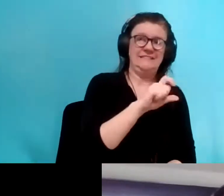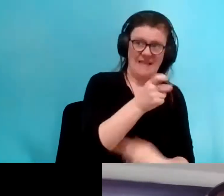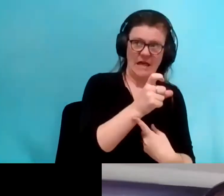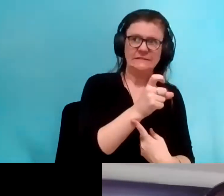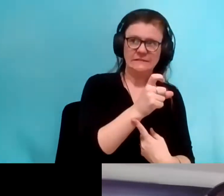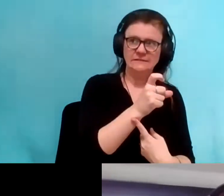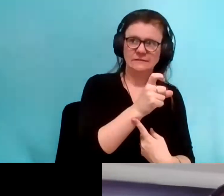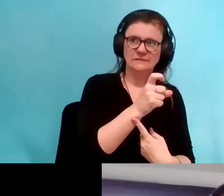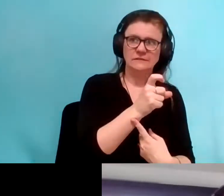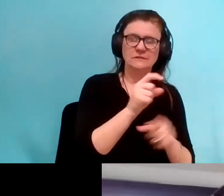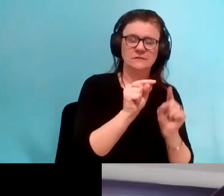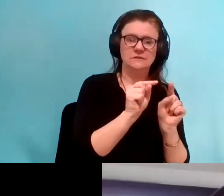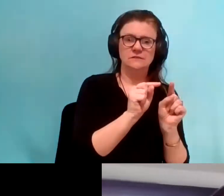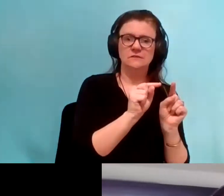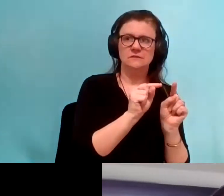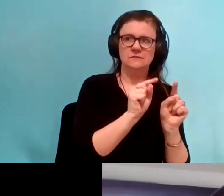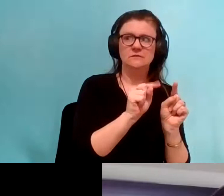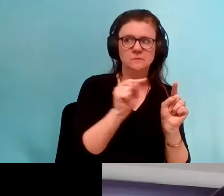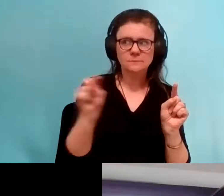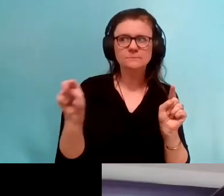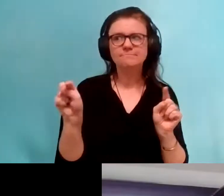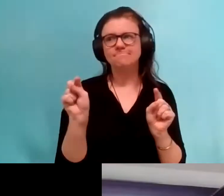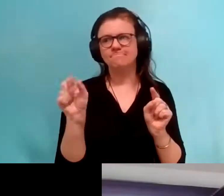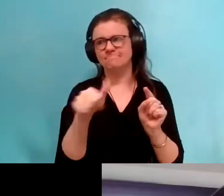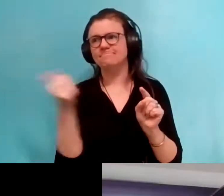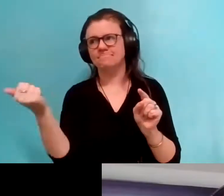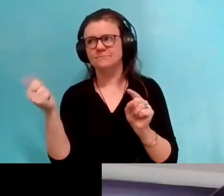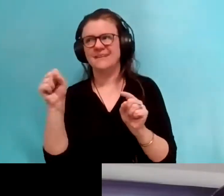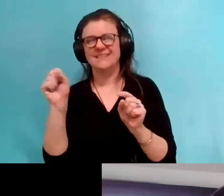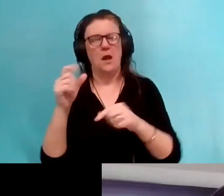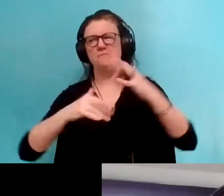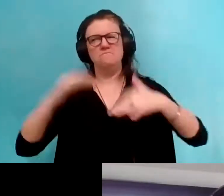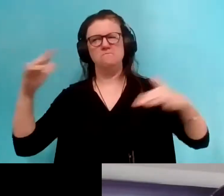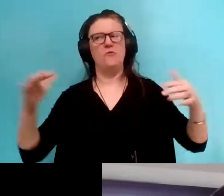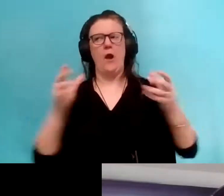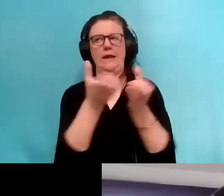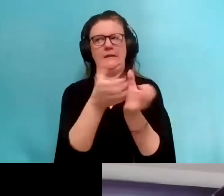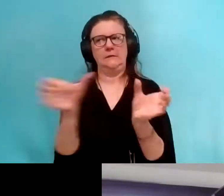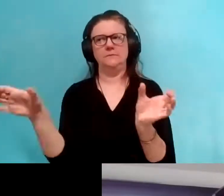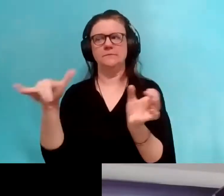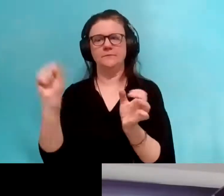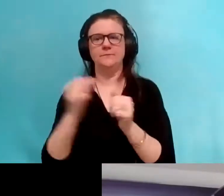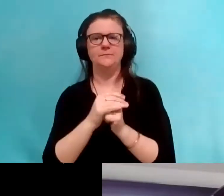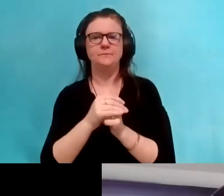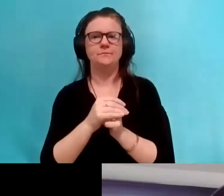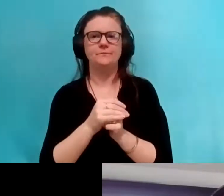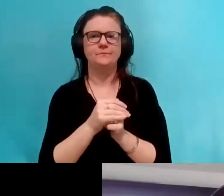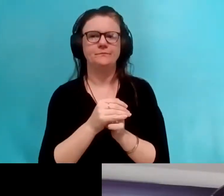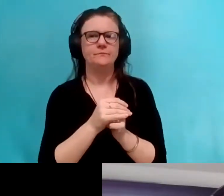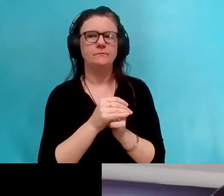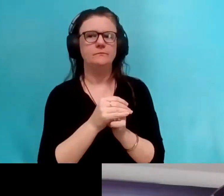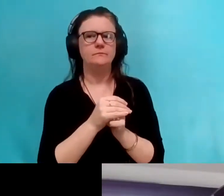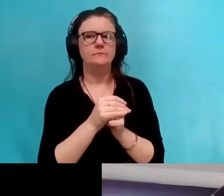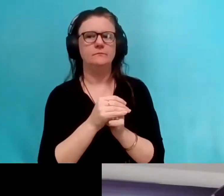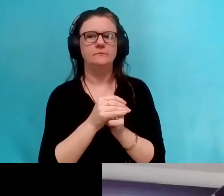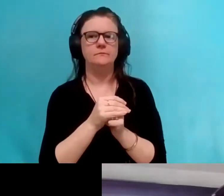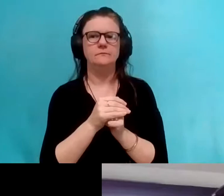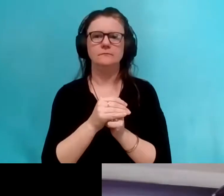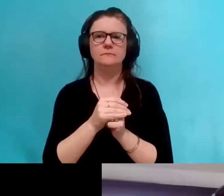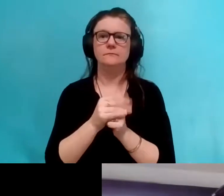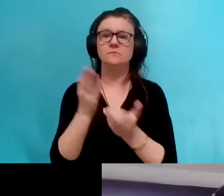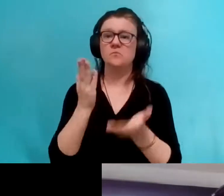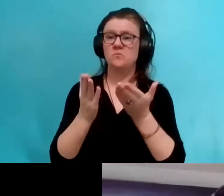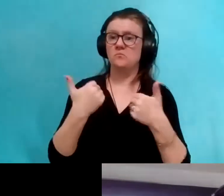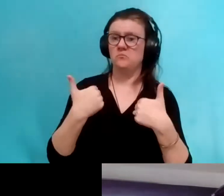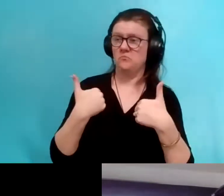but simultaneous disaggregation by various factors. And I can perhaps refer